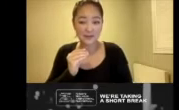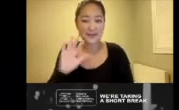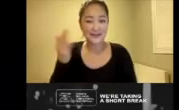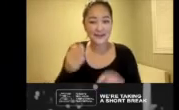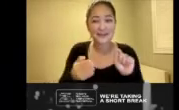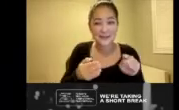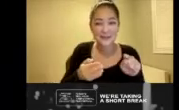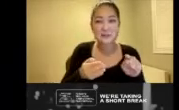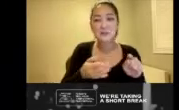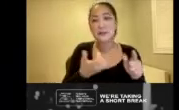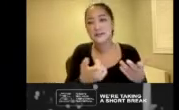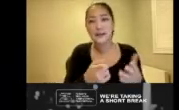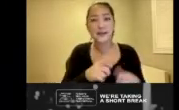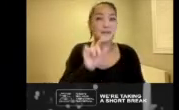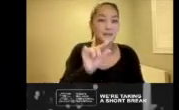pretty rooted?